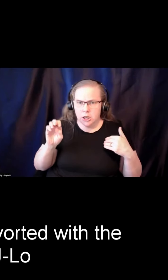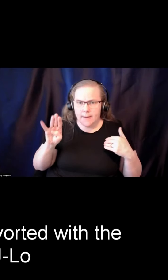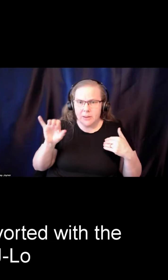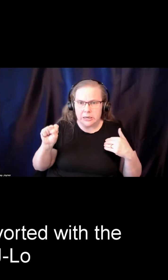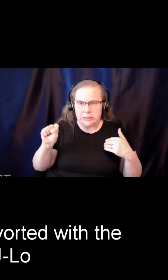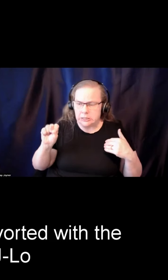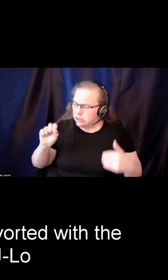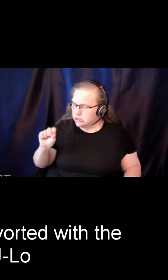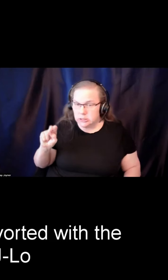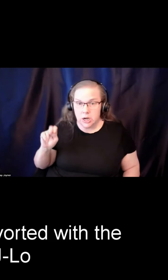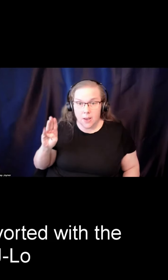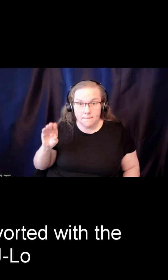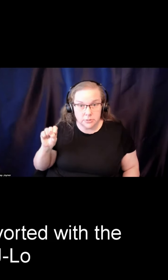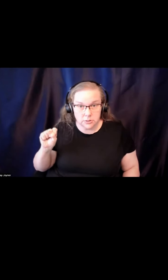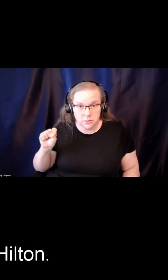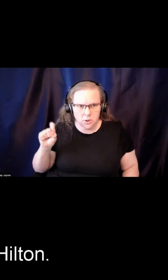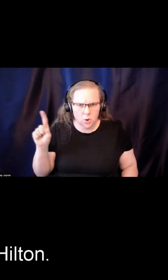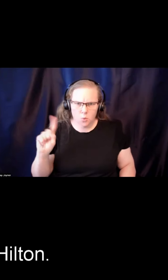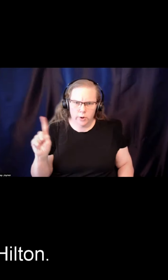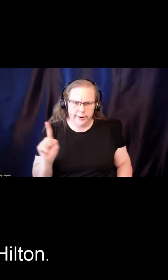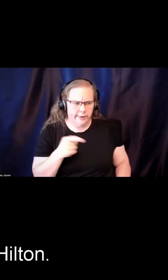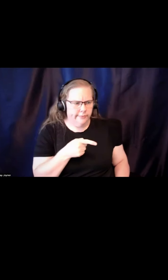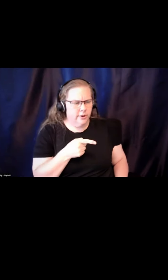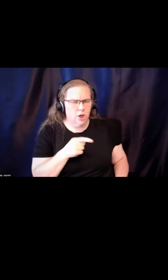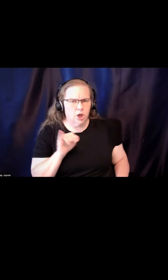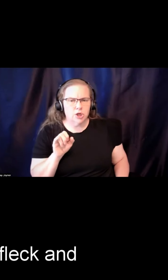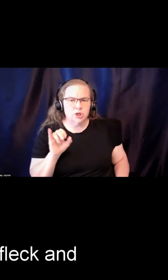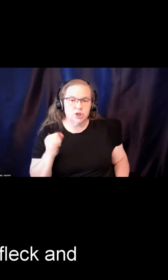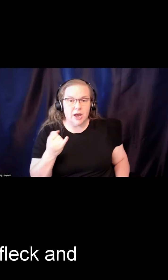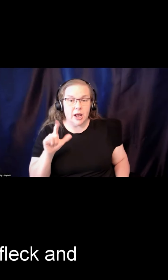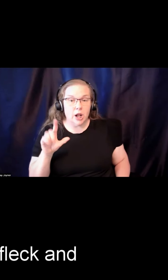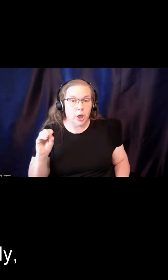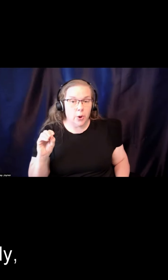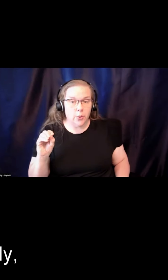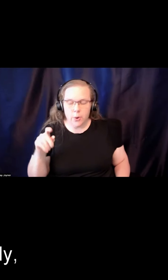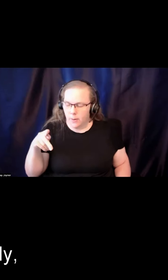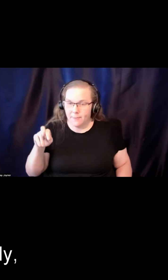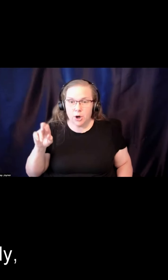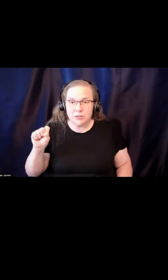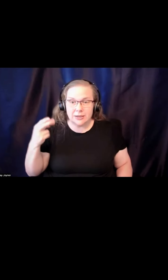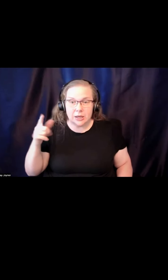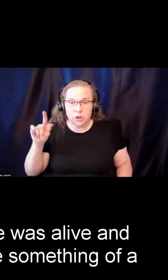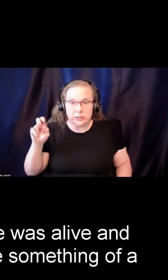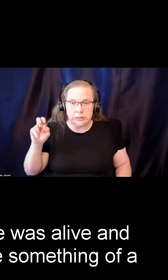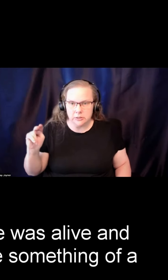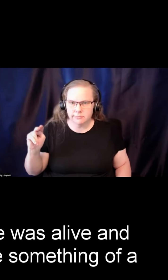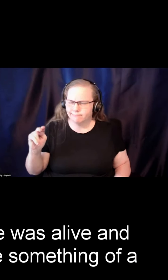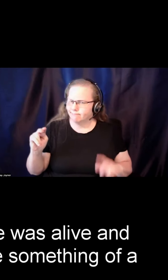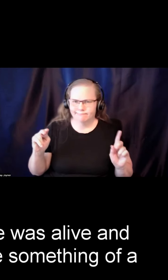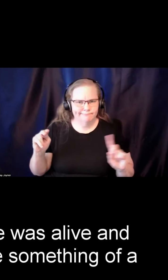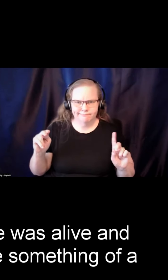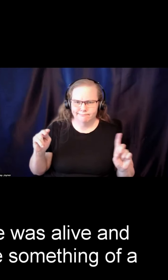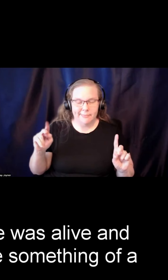where lately he cavorted with the likes of J.Lo and Paris Hilton. Unlike Ben Affleck and P. Diddy, Ted Geisel, while